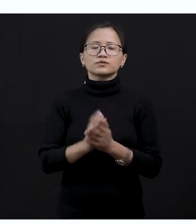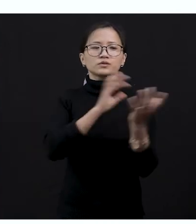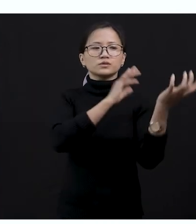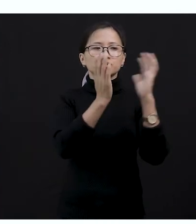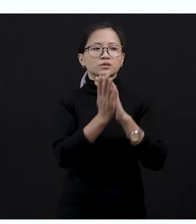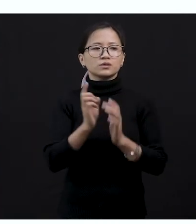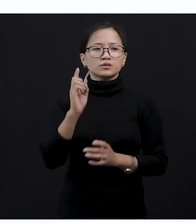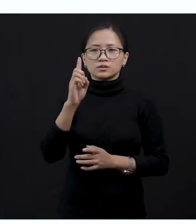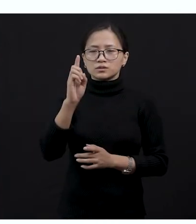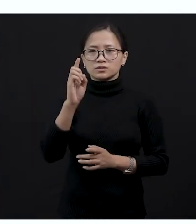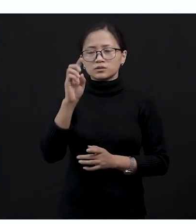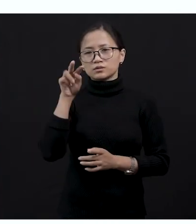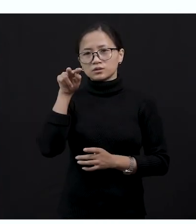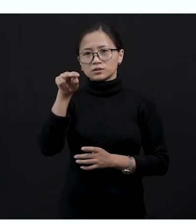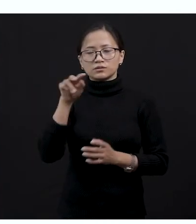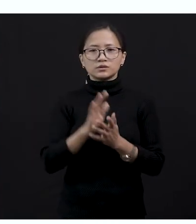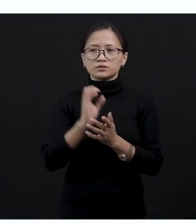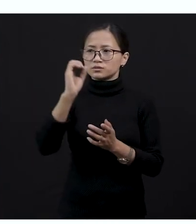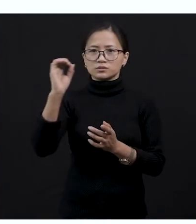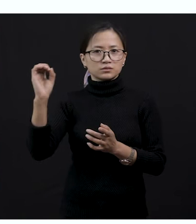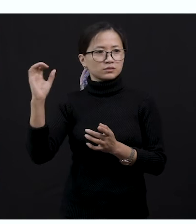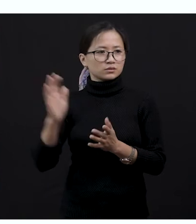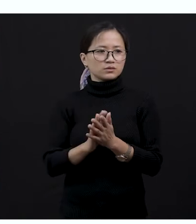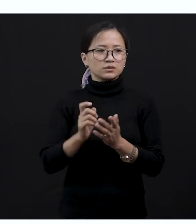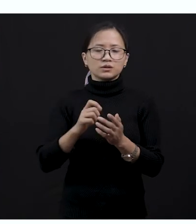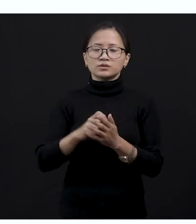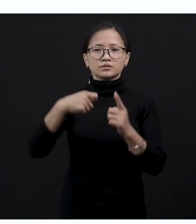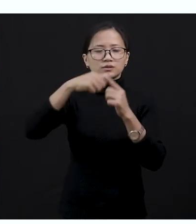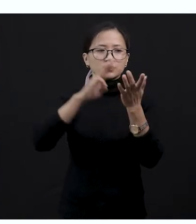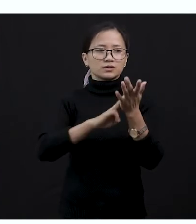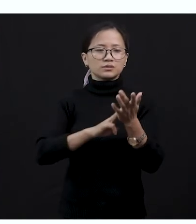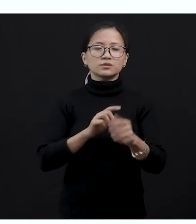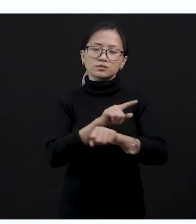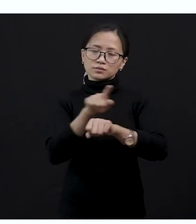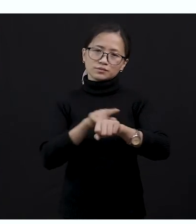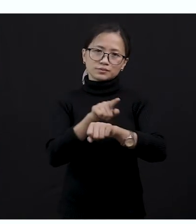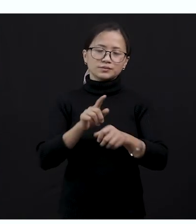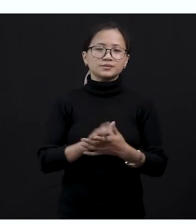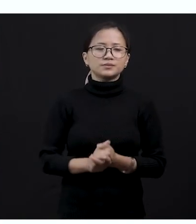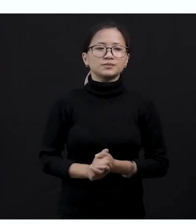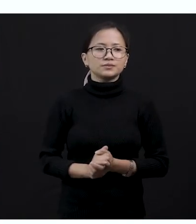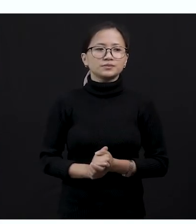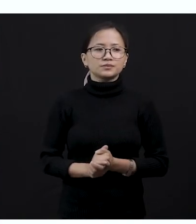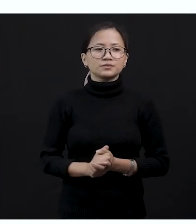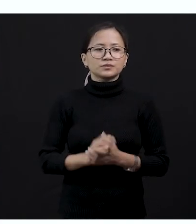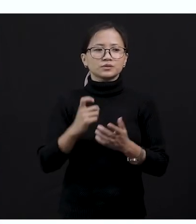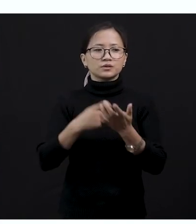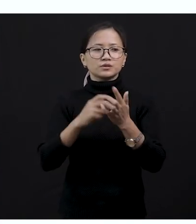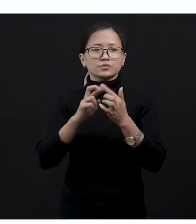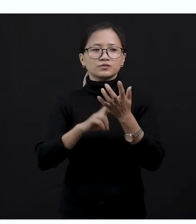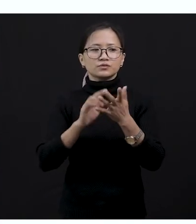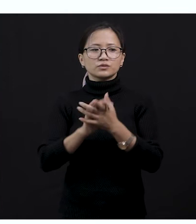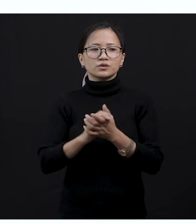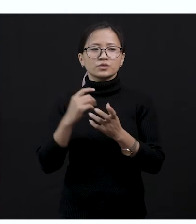earth is 100,000 kilometers in an hour, all right? Then the revolution